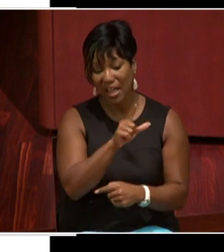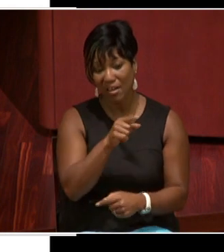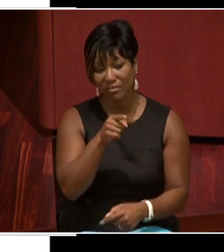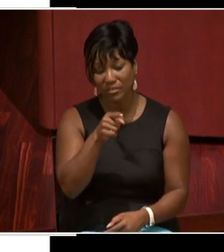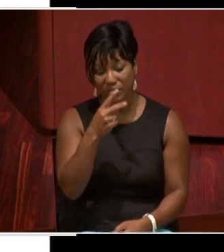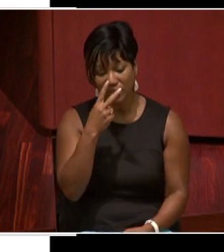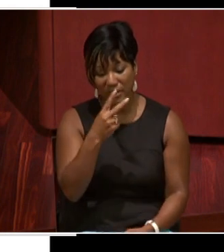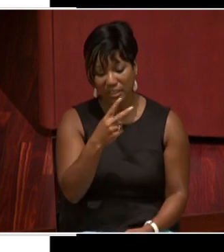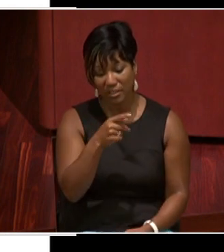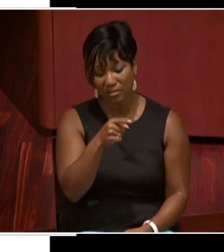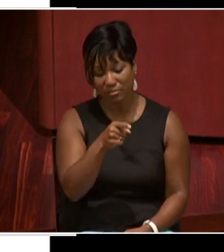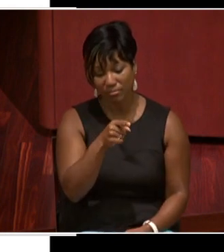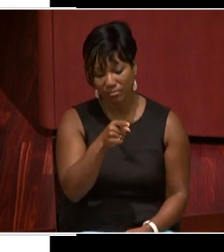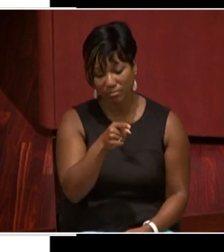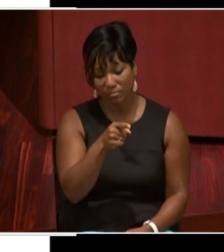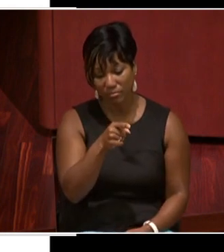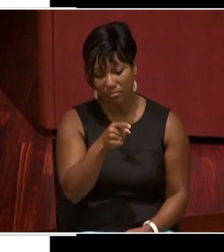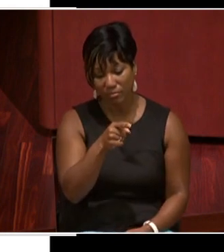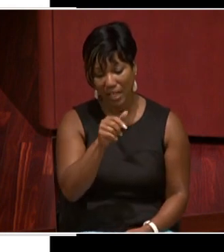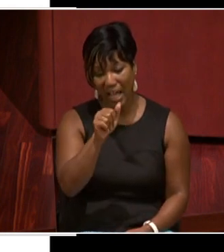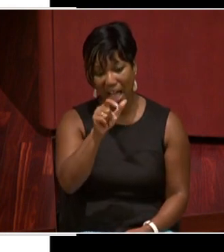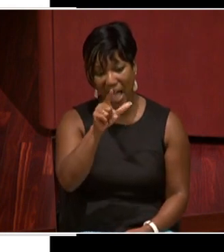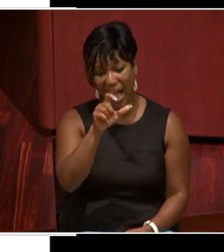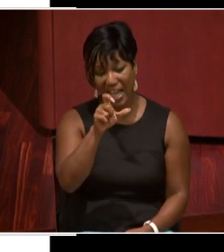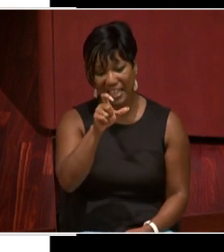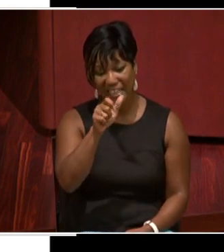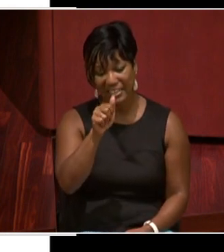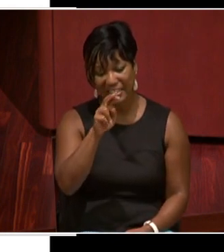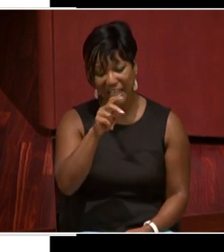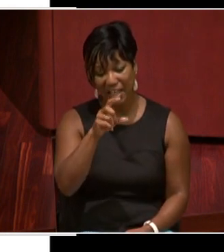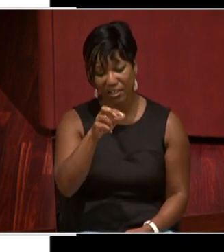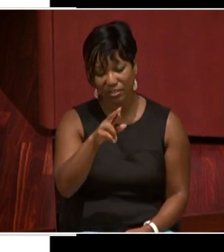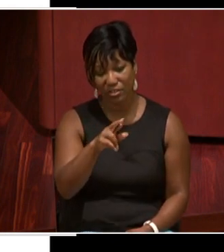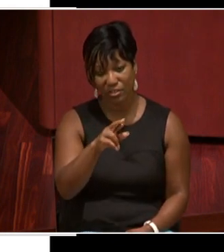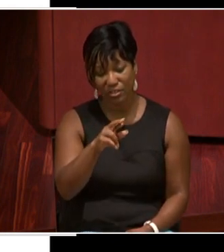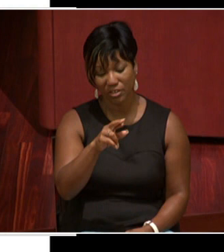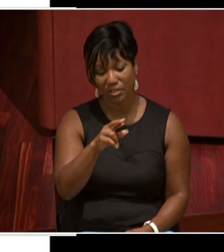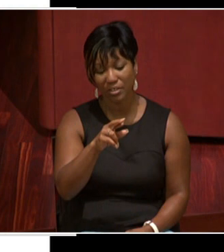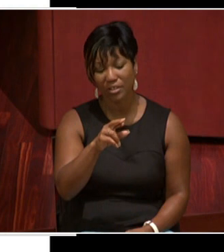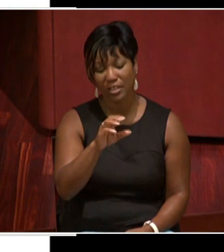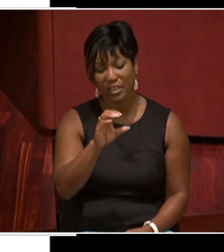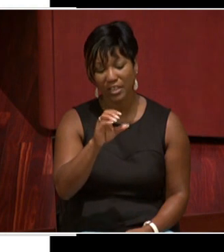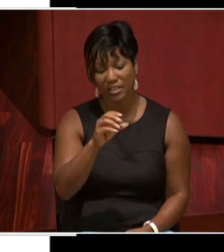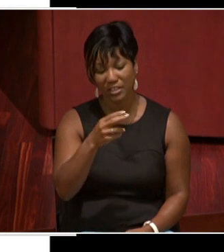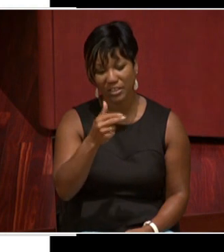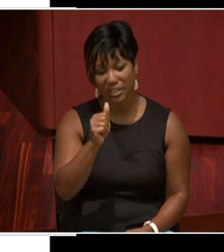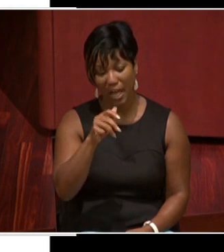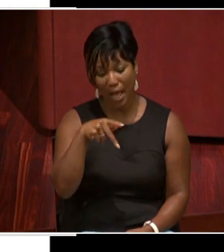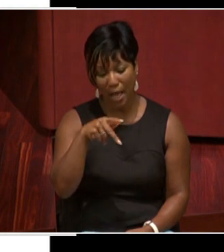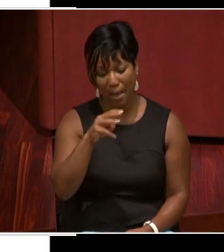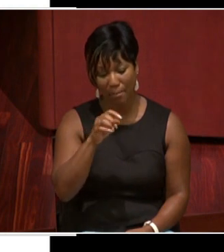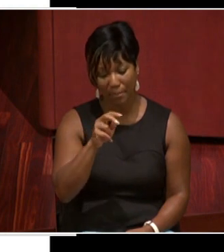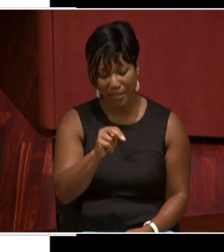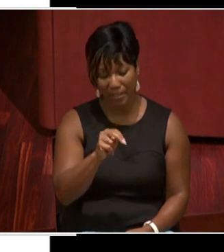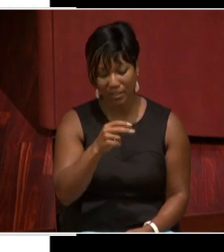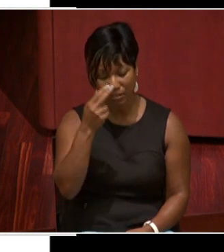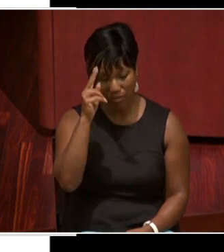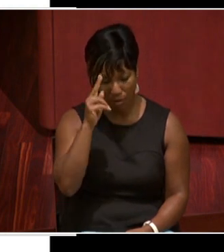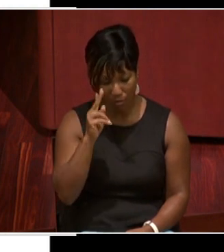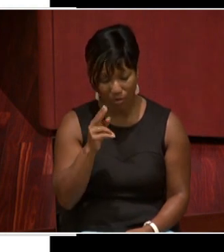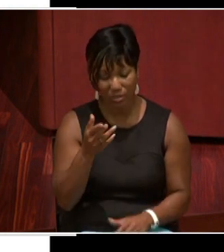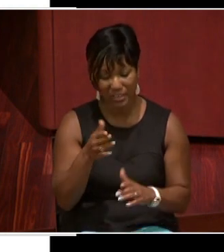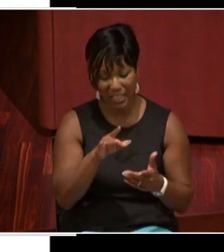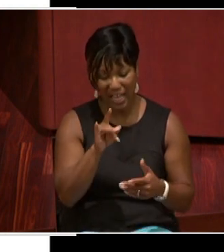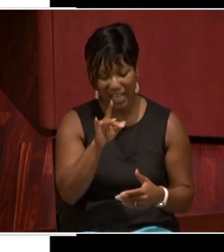have, under Alexander Chapman, it says, Uncle Jarrett Briggs died in the family 1852. He